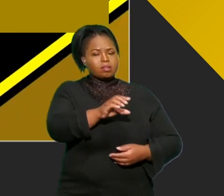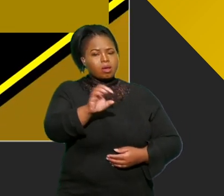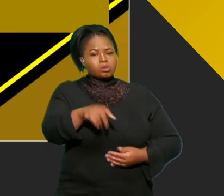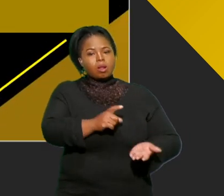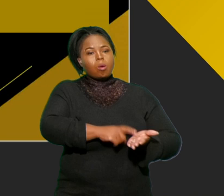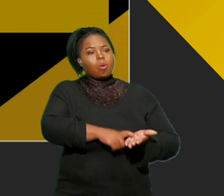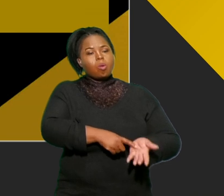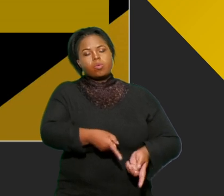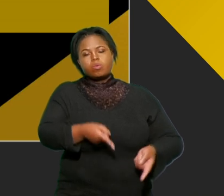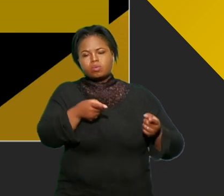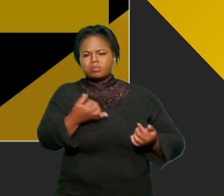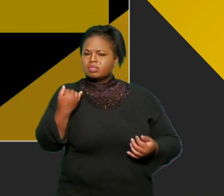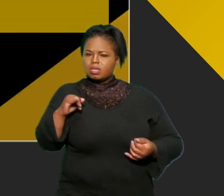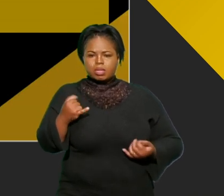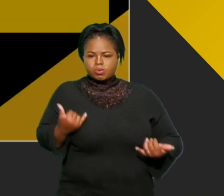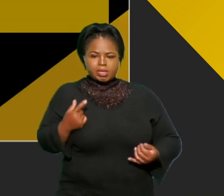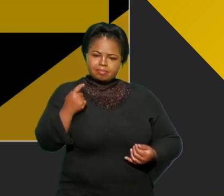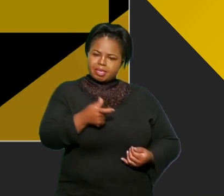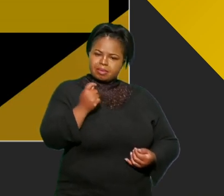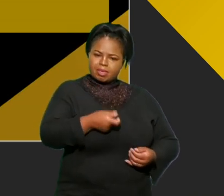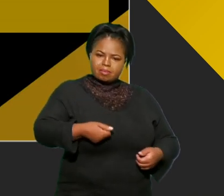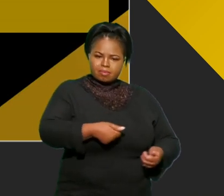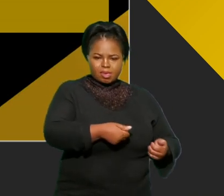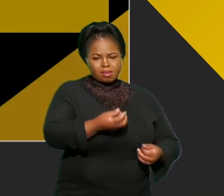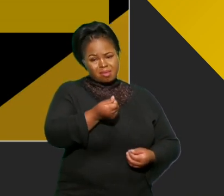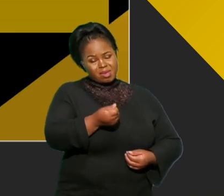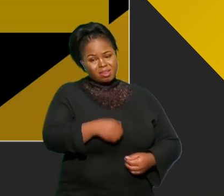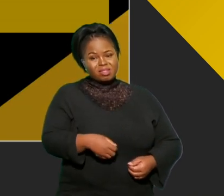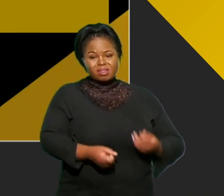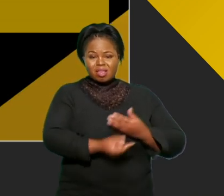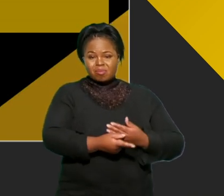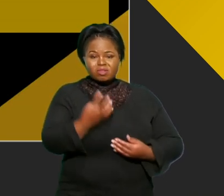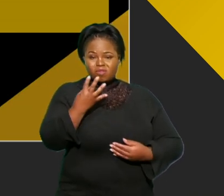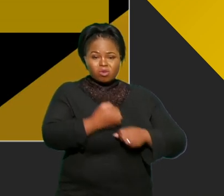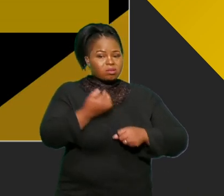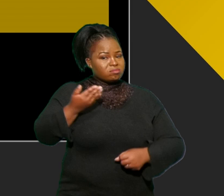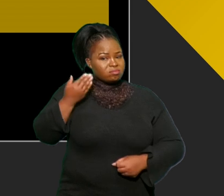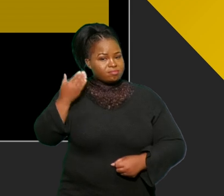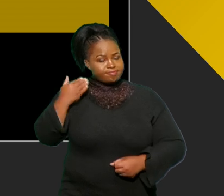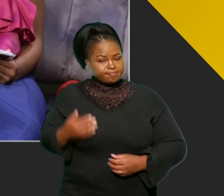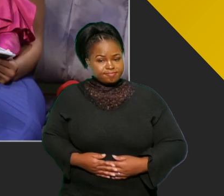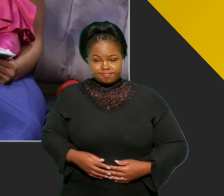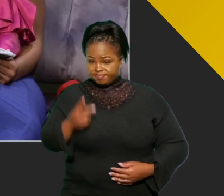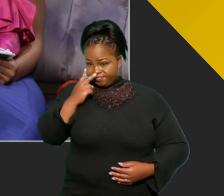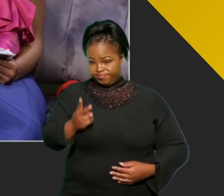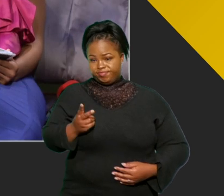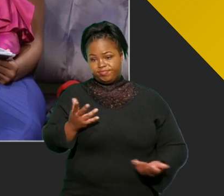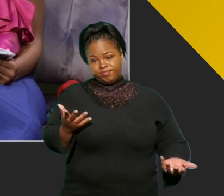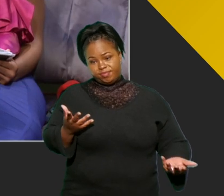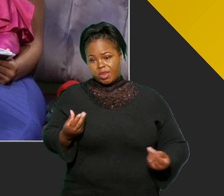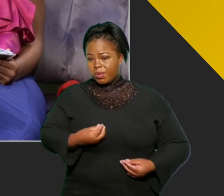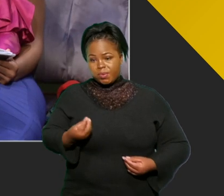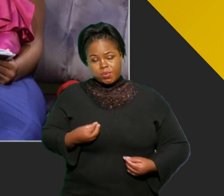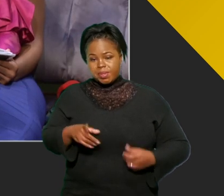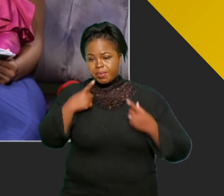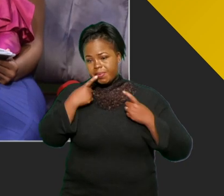hard. Even today, I am still paying back the money, and this happened 4 years ago. Uyabona-ke na ukuthi nabantu abasha